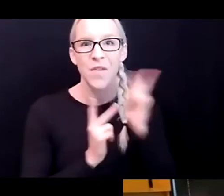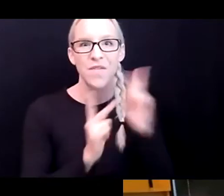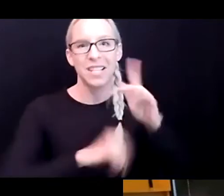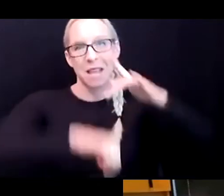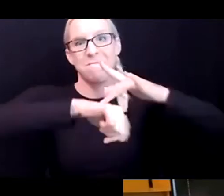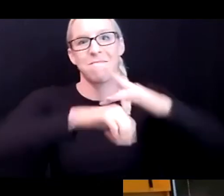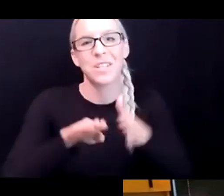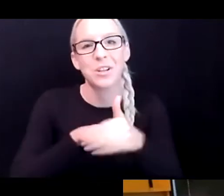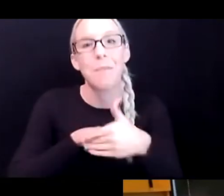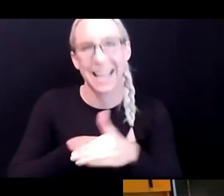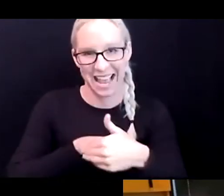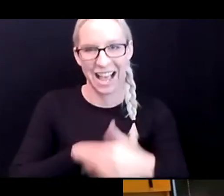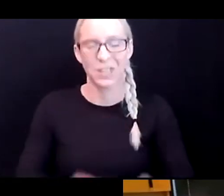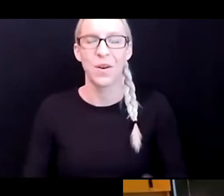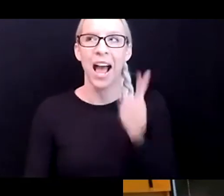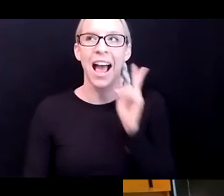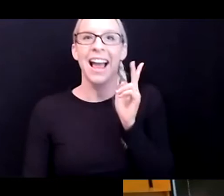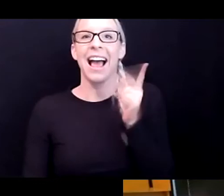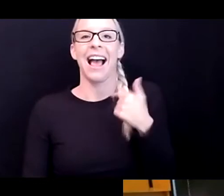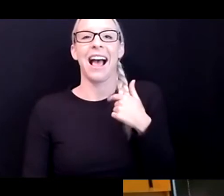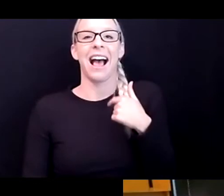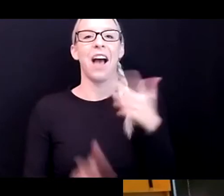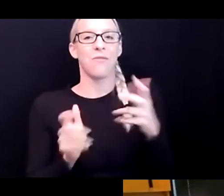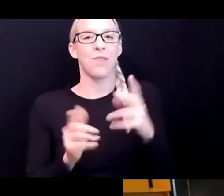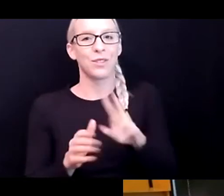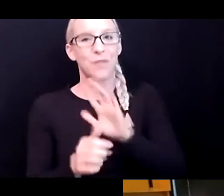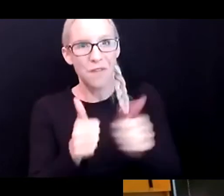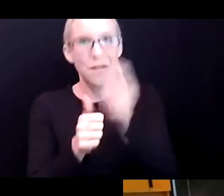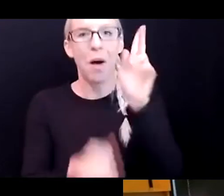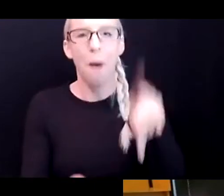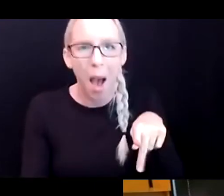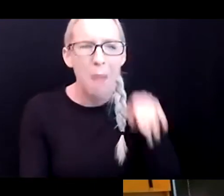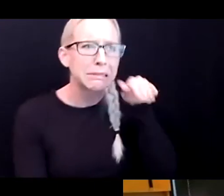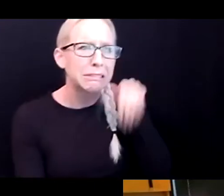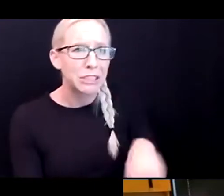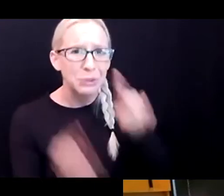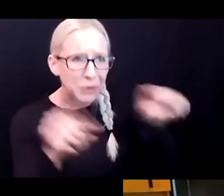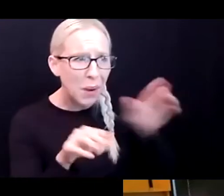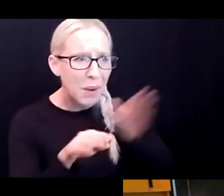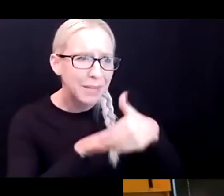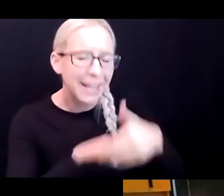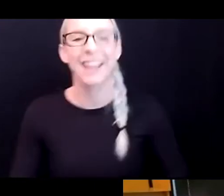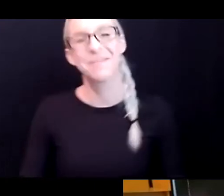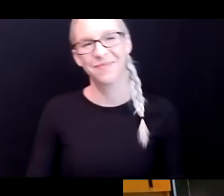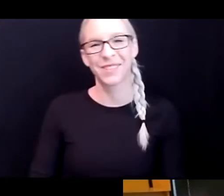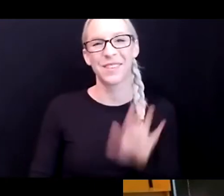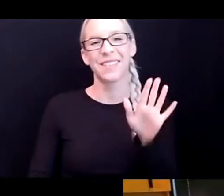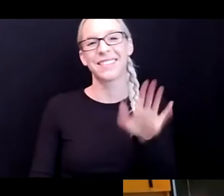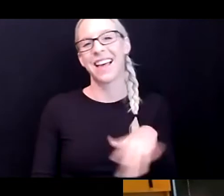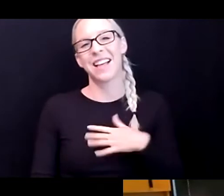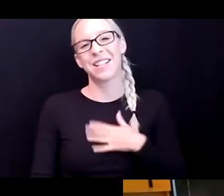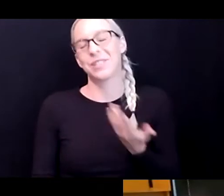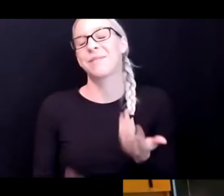follow up with them to see if that reality ever came about. It just goes to show that